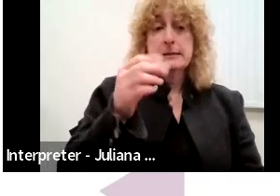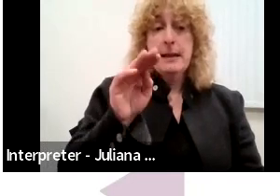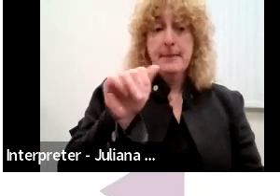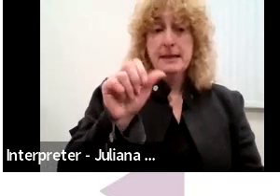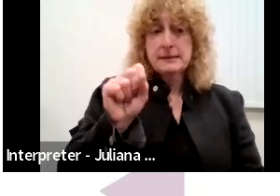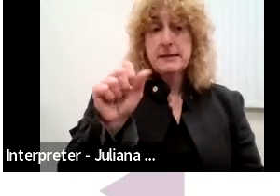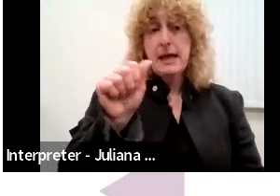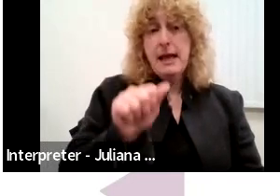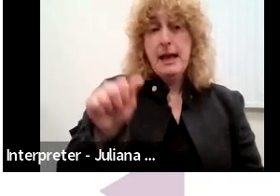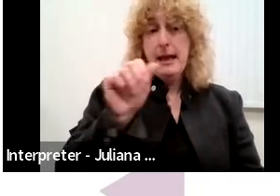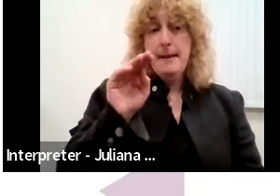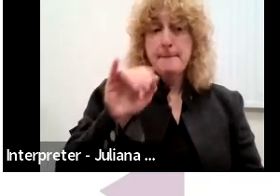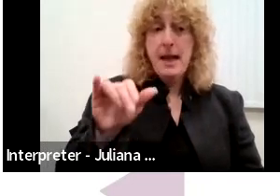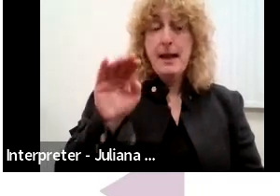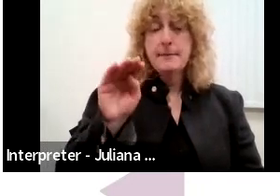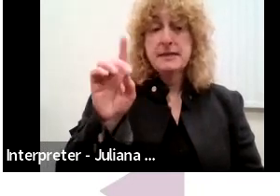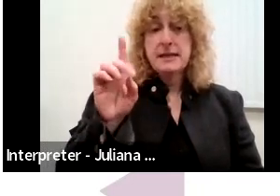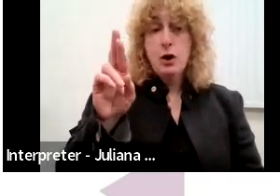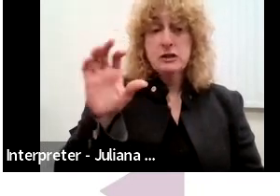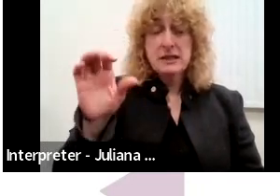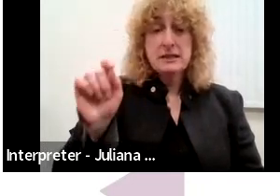athomas@mymdrc.org. And Amy's email is Amy,